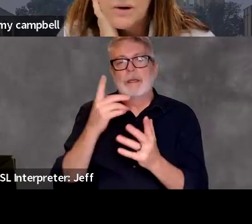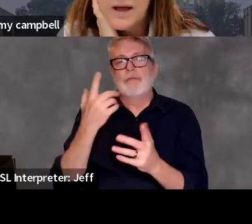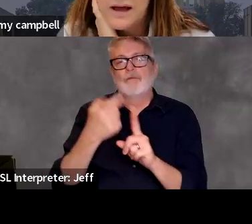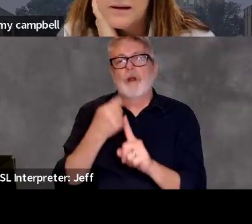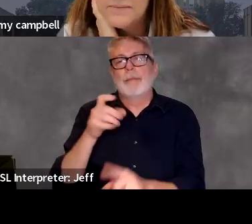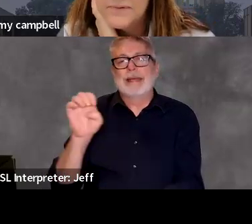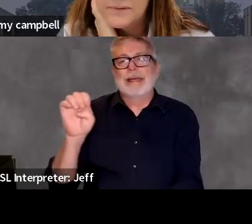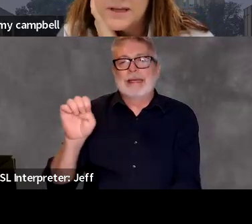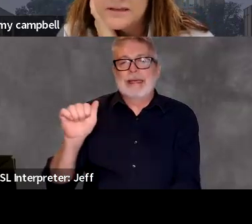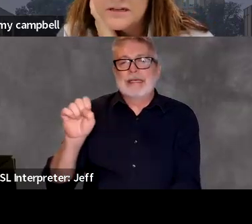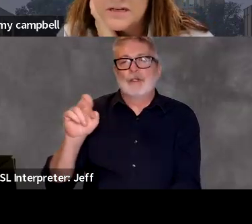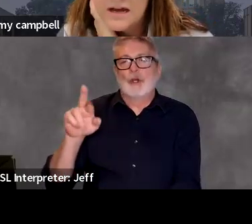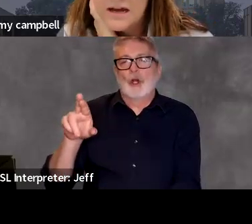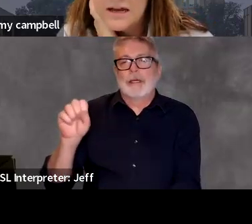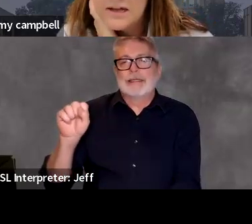Seals. So